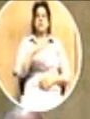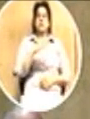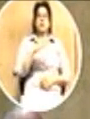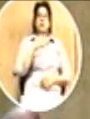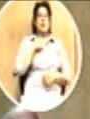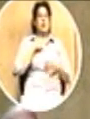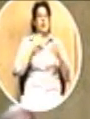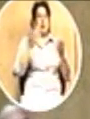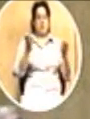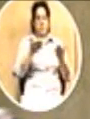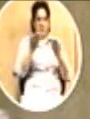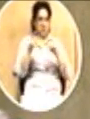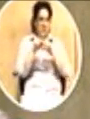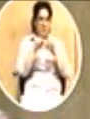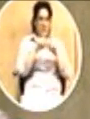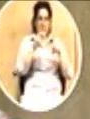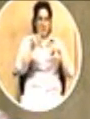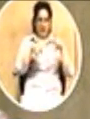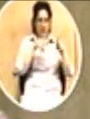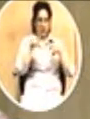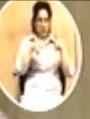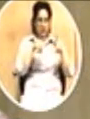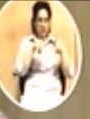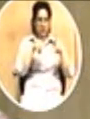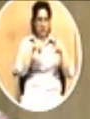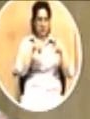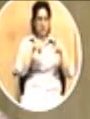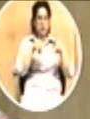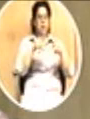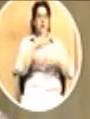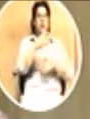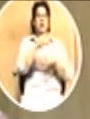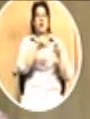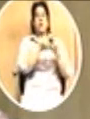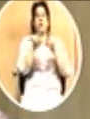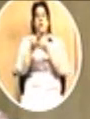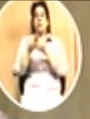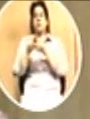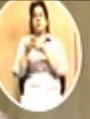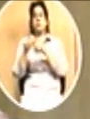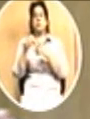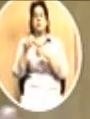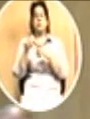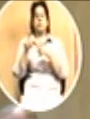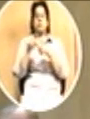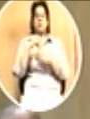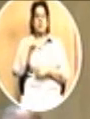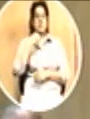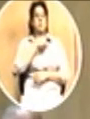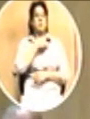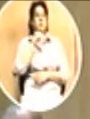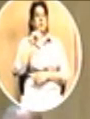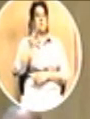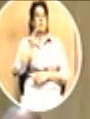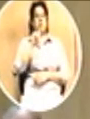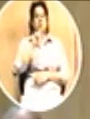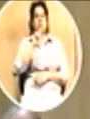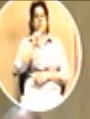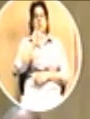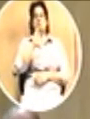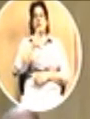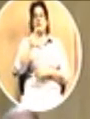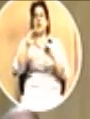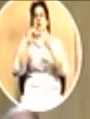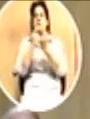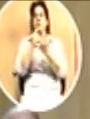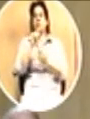I'm here as a citizen and also as a member of the LULAC Council